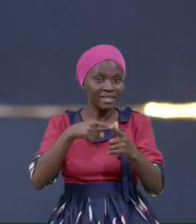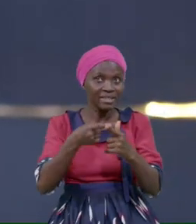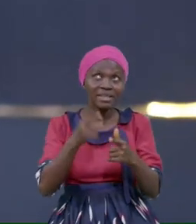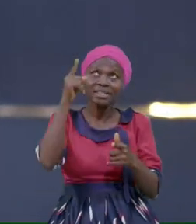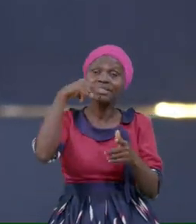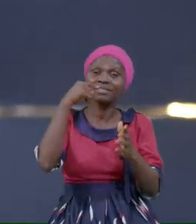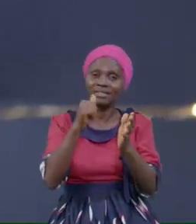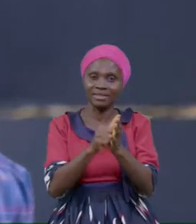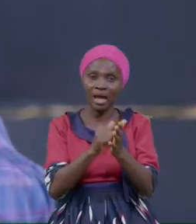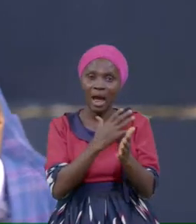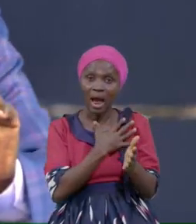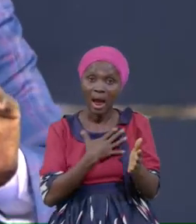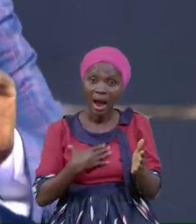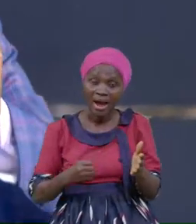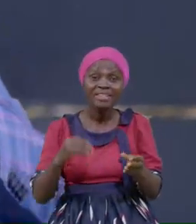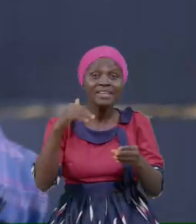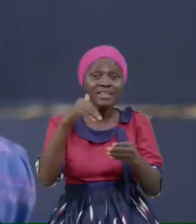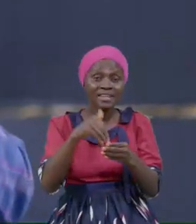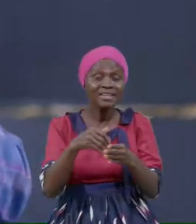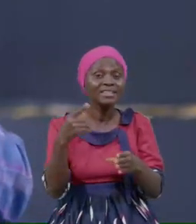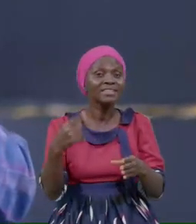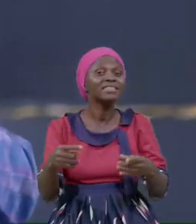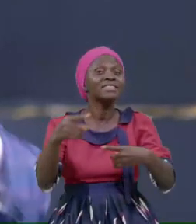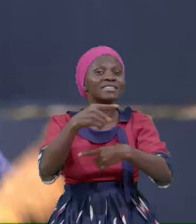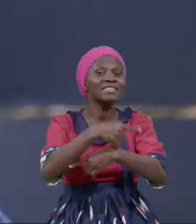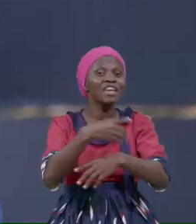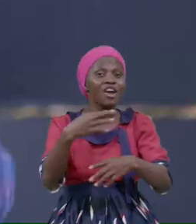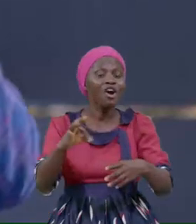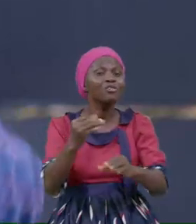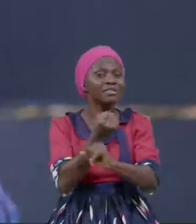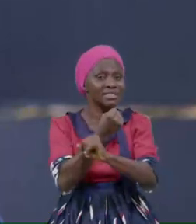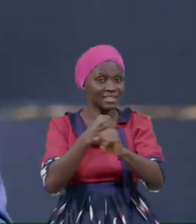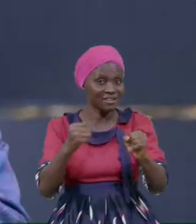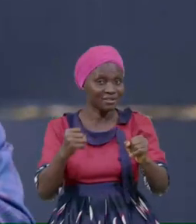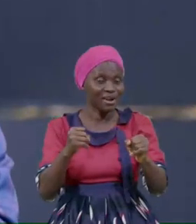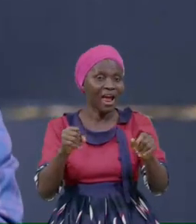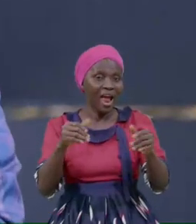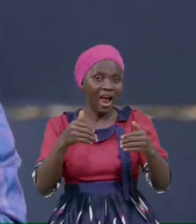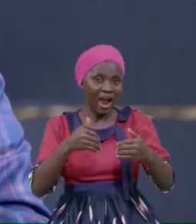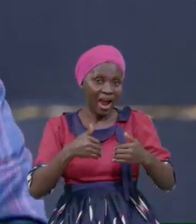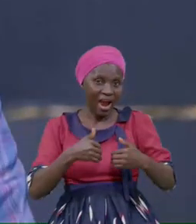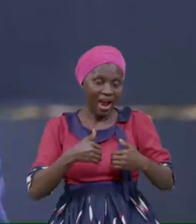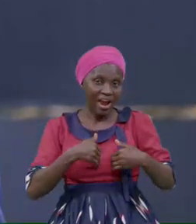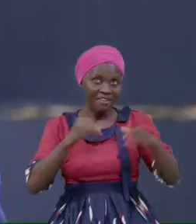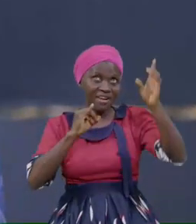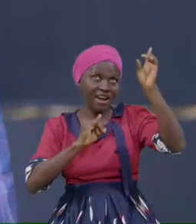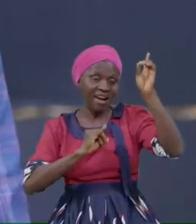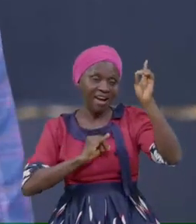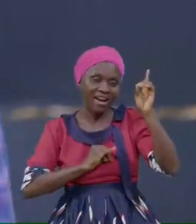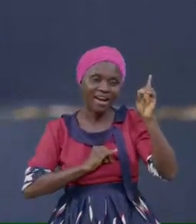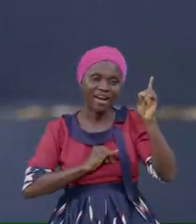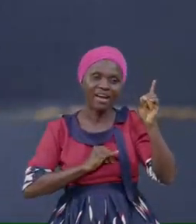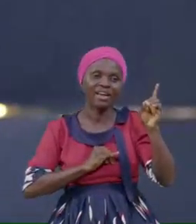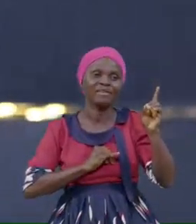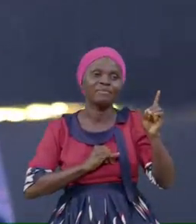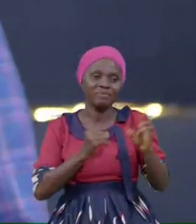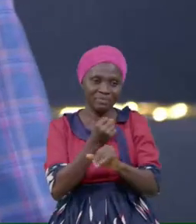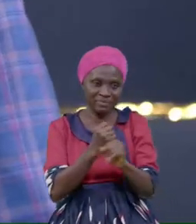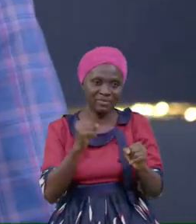and in the day of salvation have I succored thee. Right this date now,